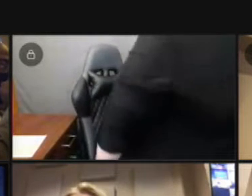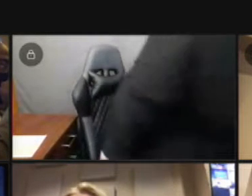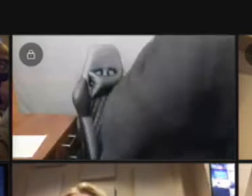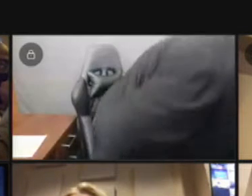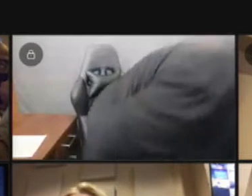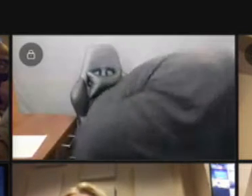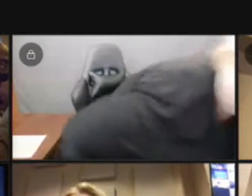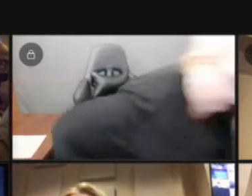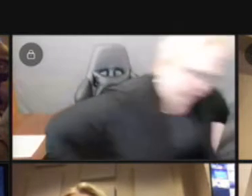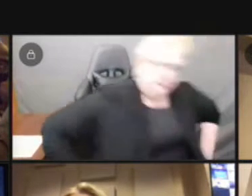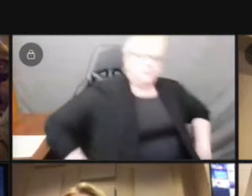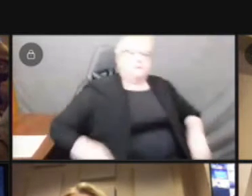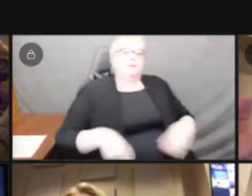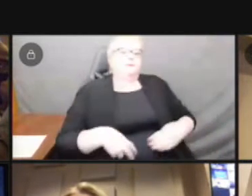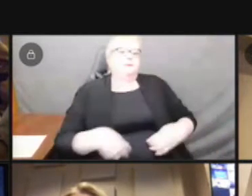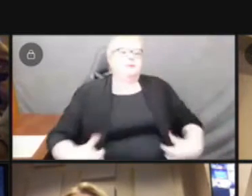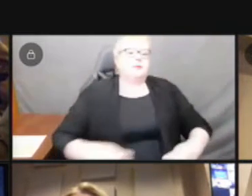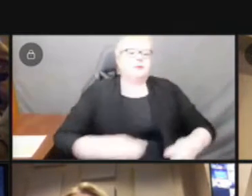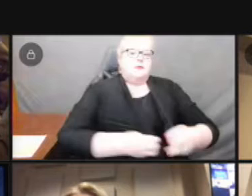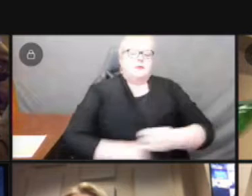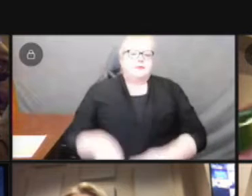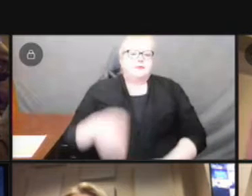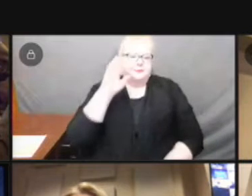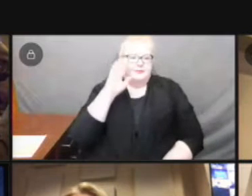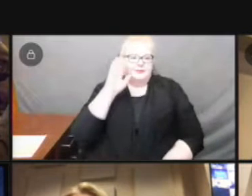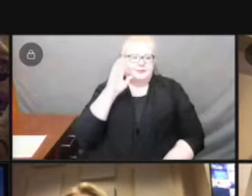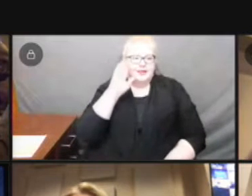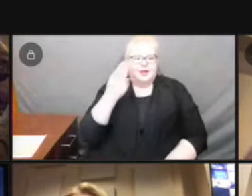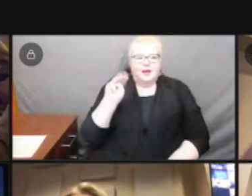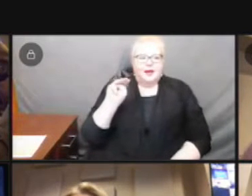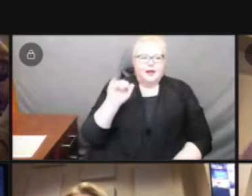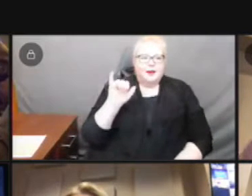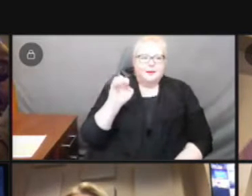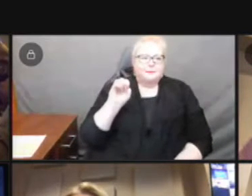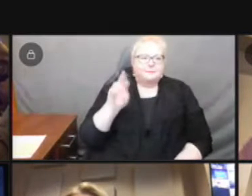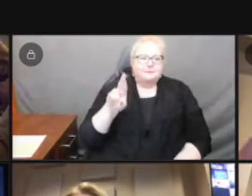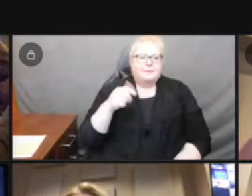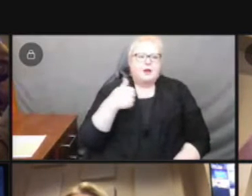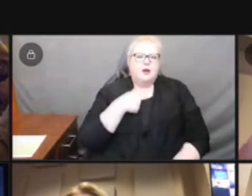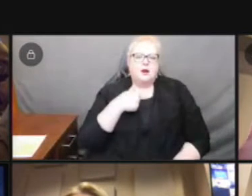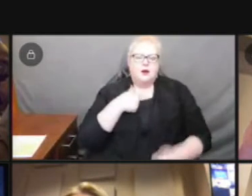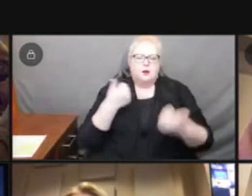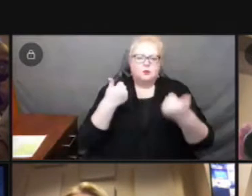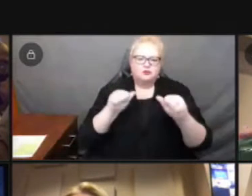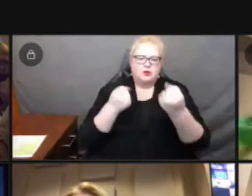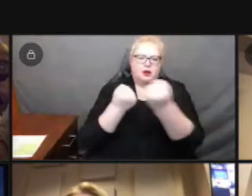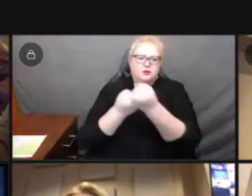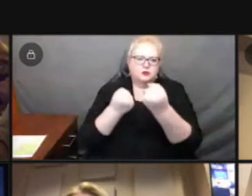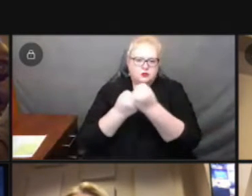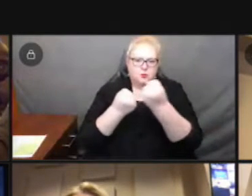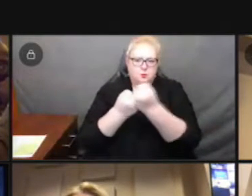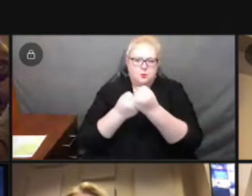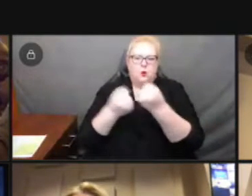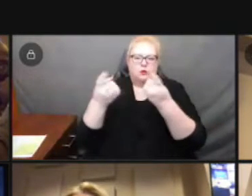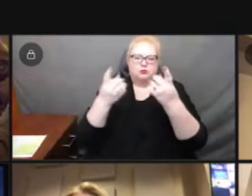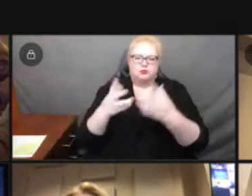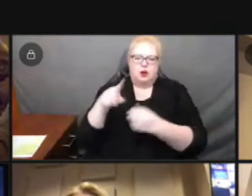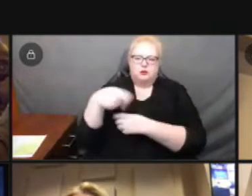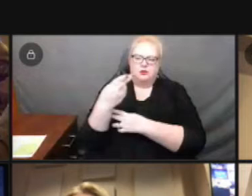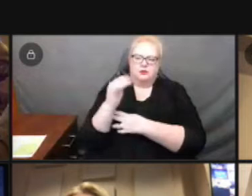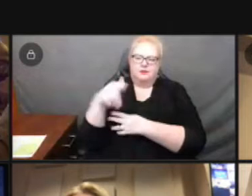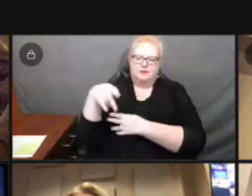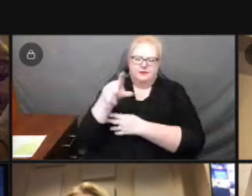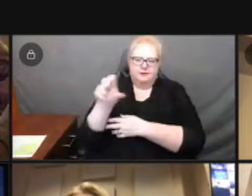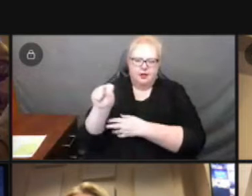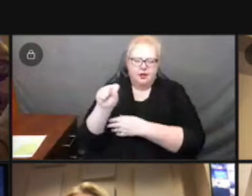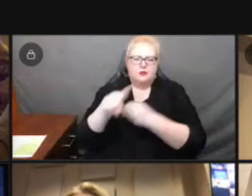Director Phillips' request to keep it item number 4 on the consent agenda. That would have